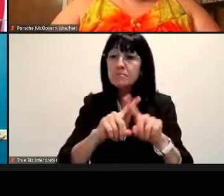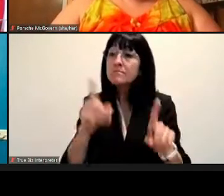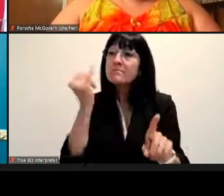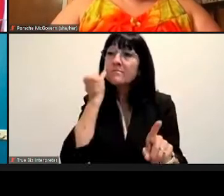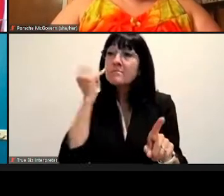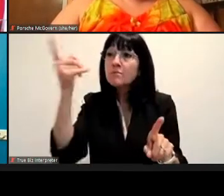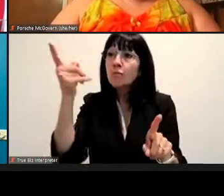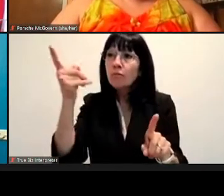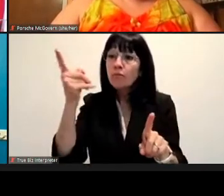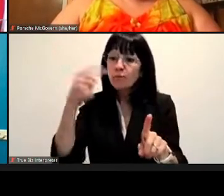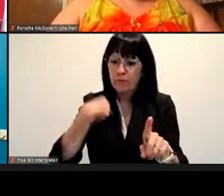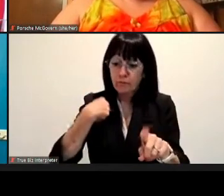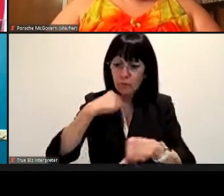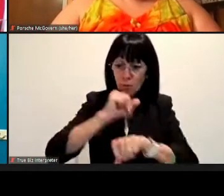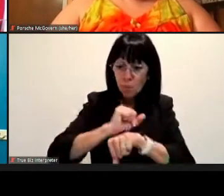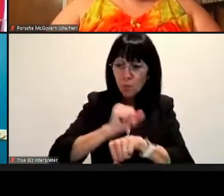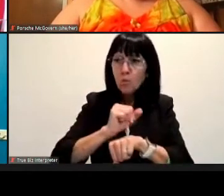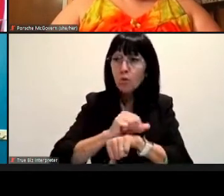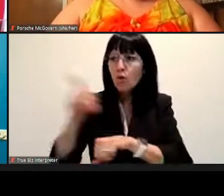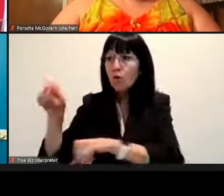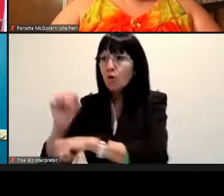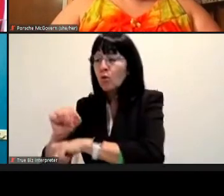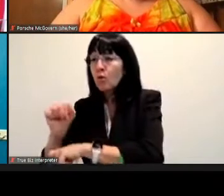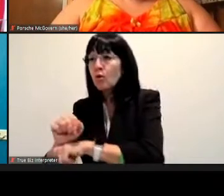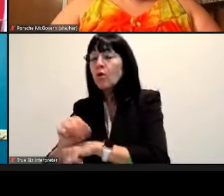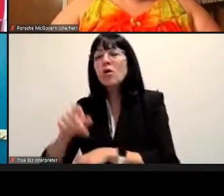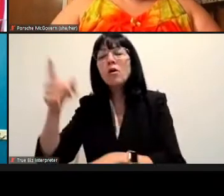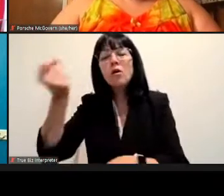to like facilitate and like teach a course on racism and